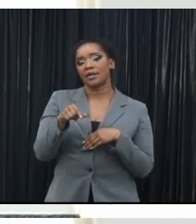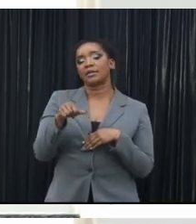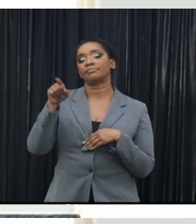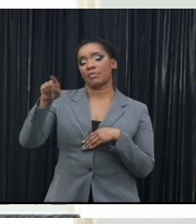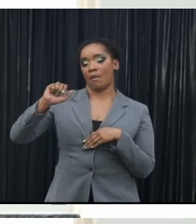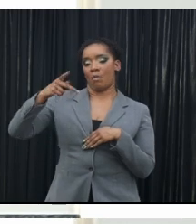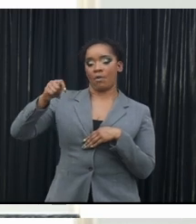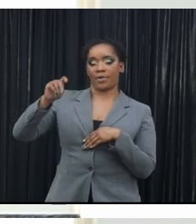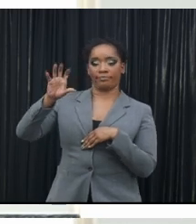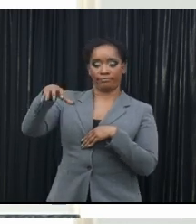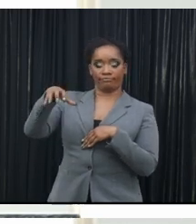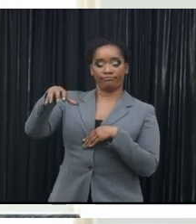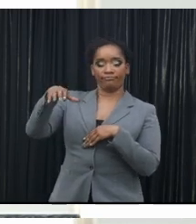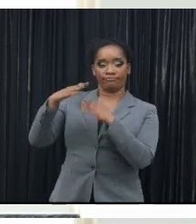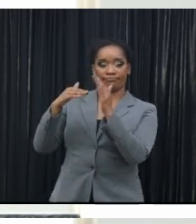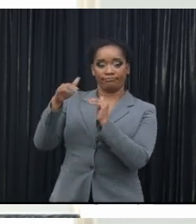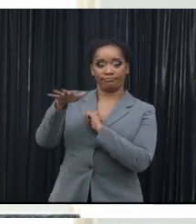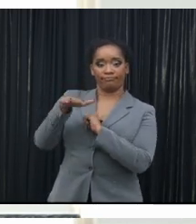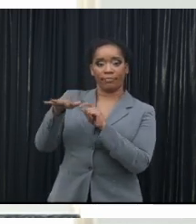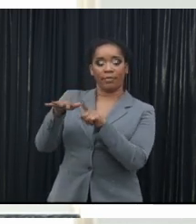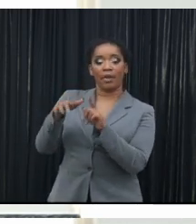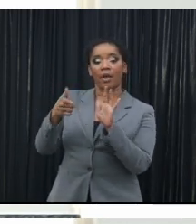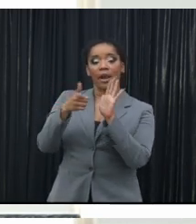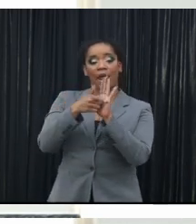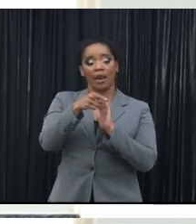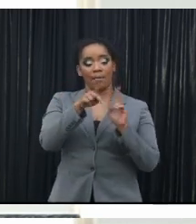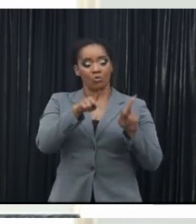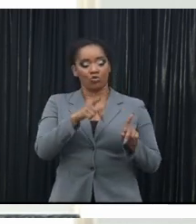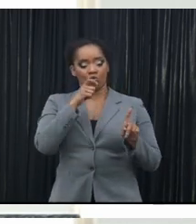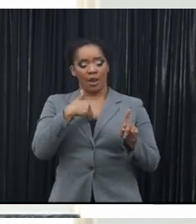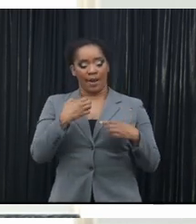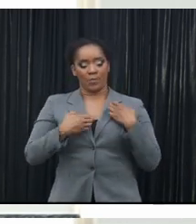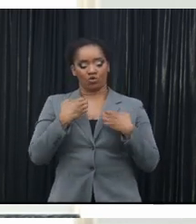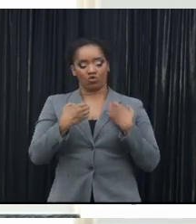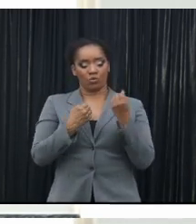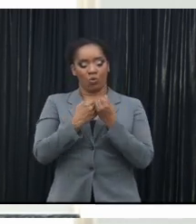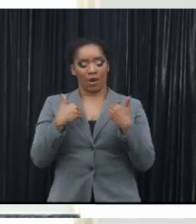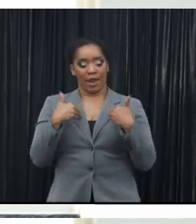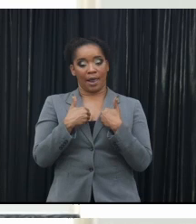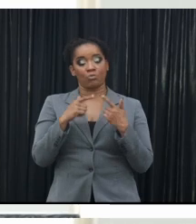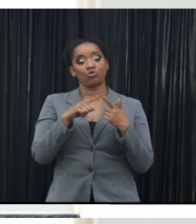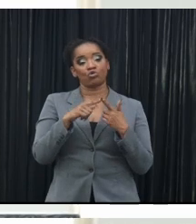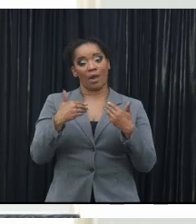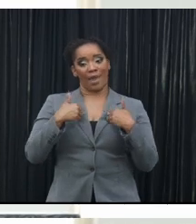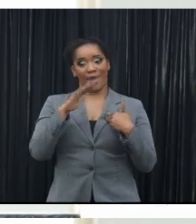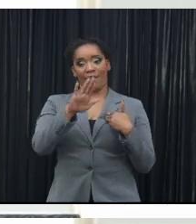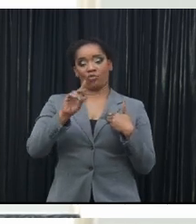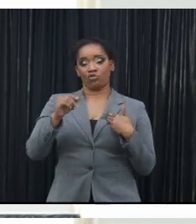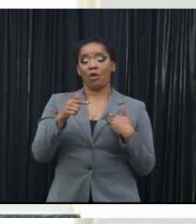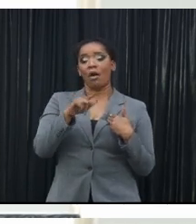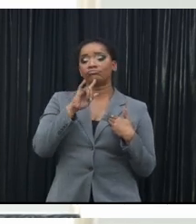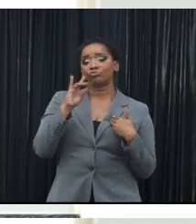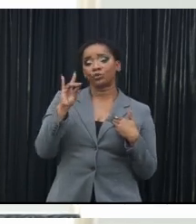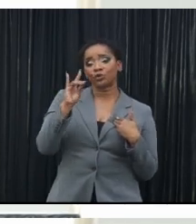complex that did not allow a person who had an emotional support animal to have this dog there. It was a Chihuahua.